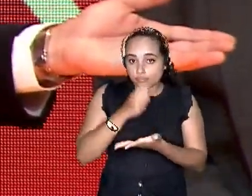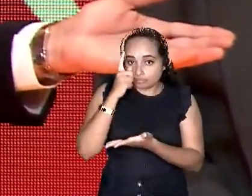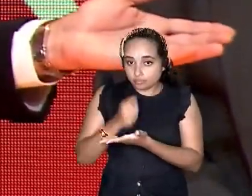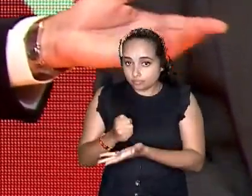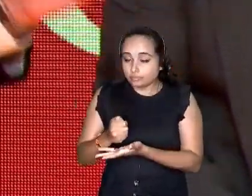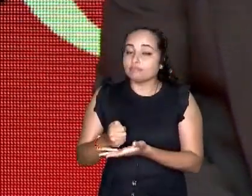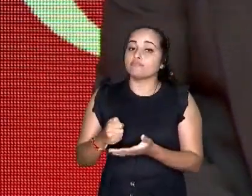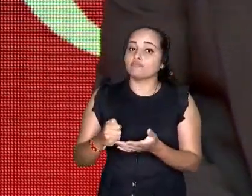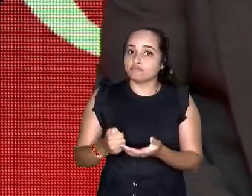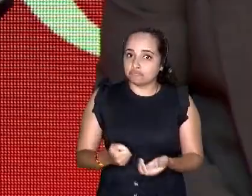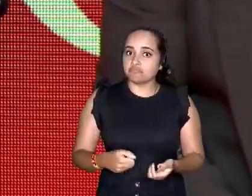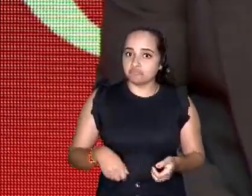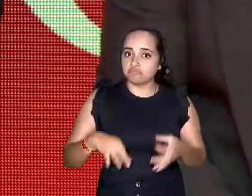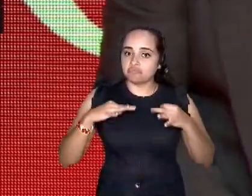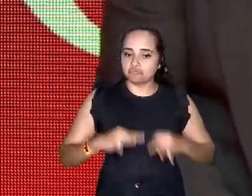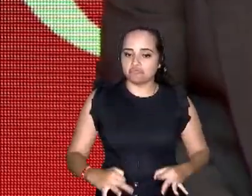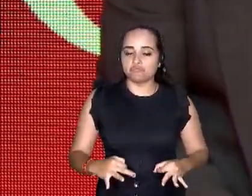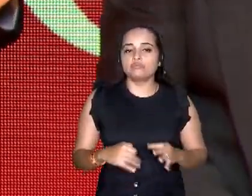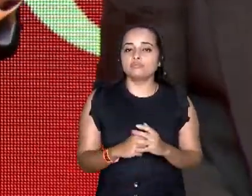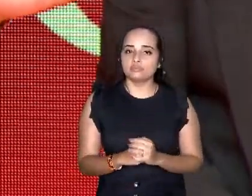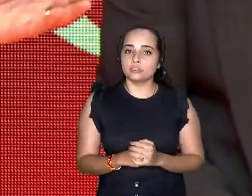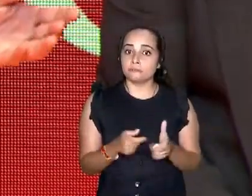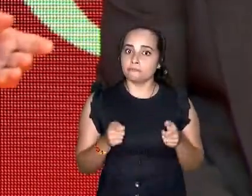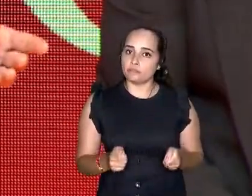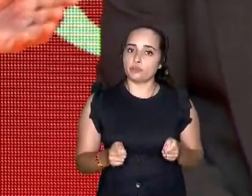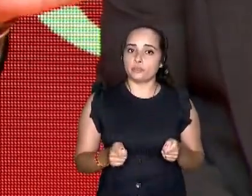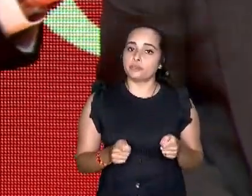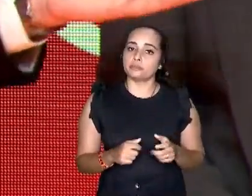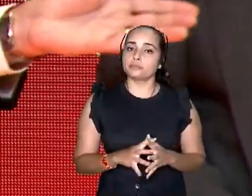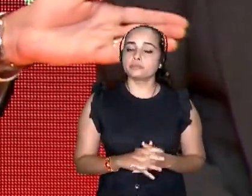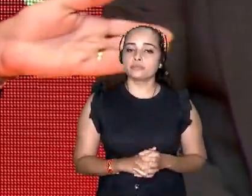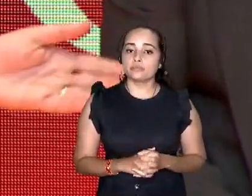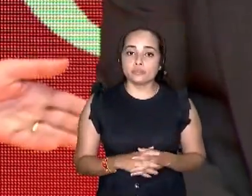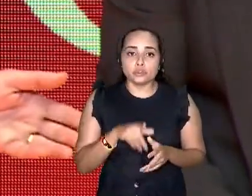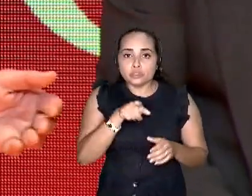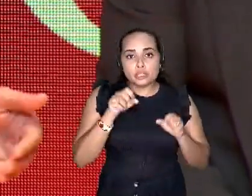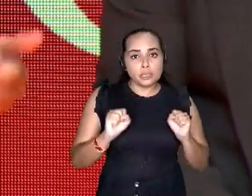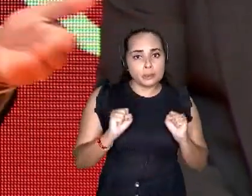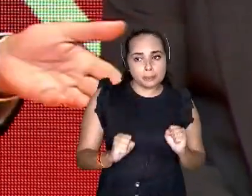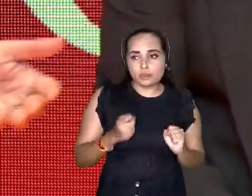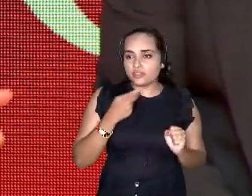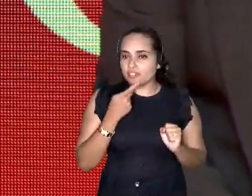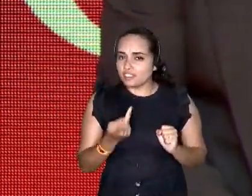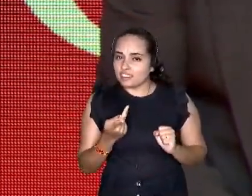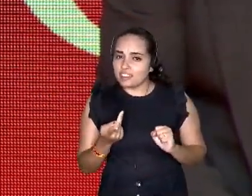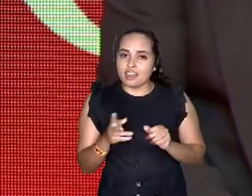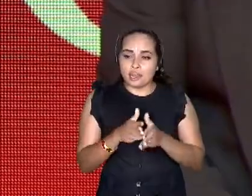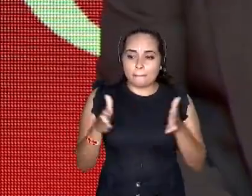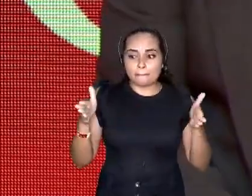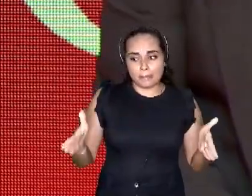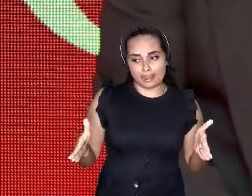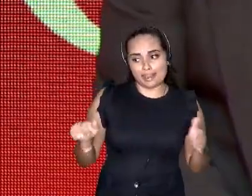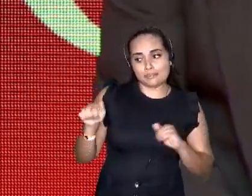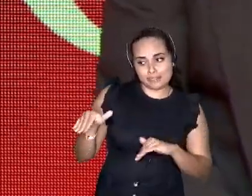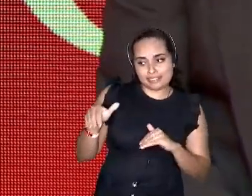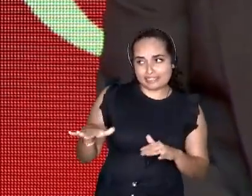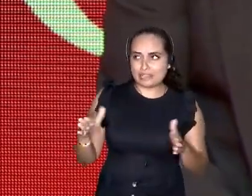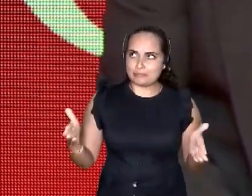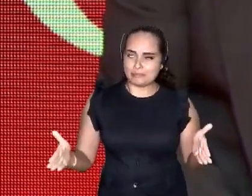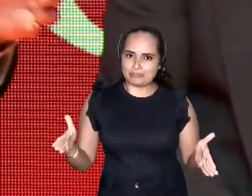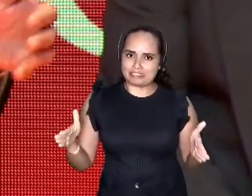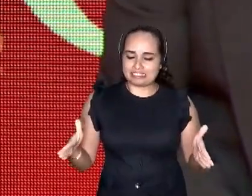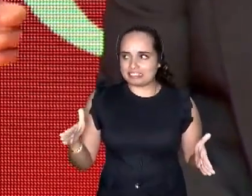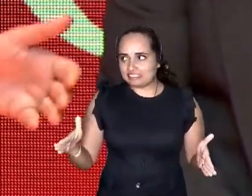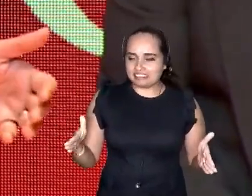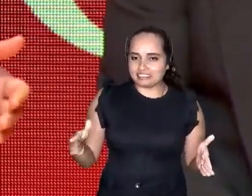have eventually a first quote-unquote deadline, if you will, would be September. September is around the corner. So do we need